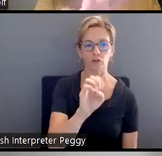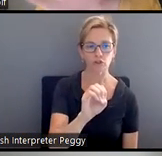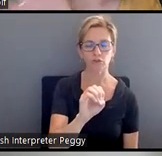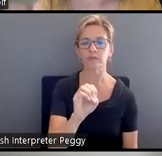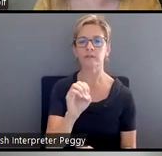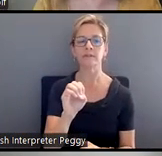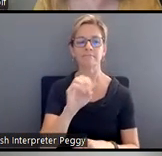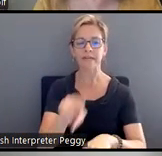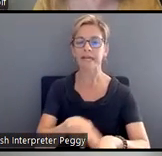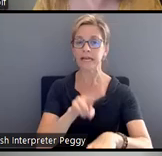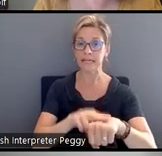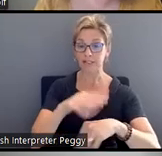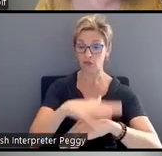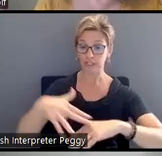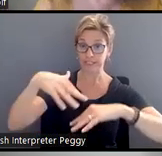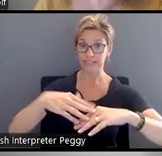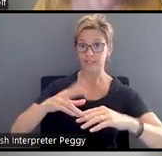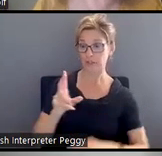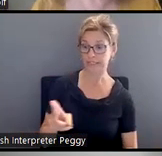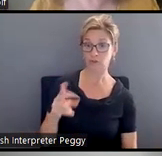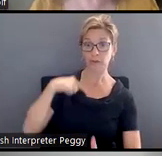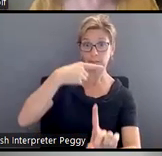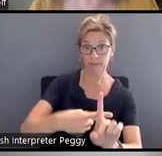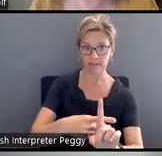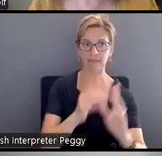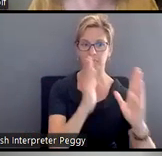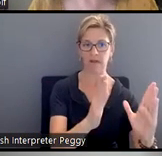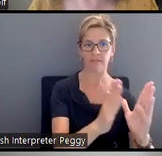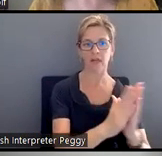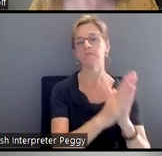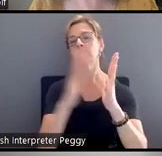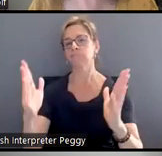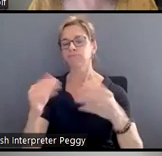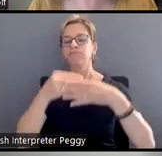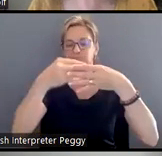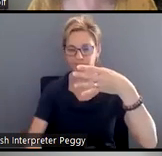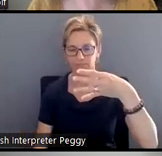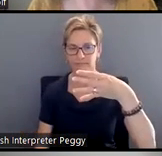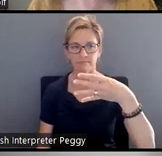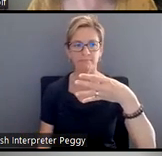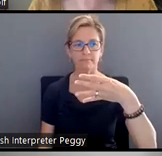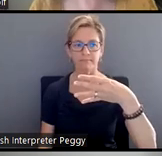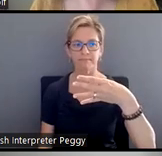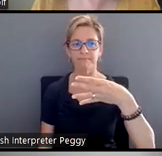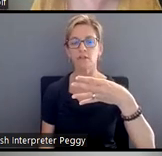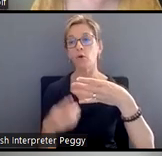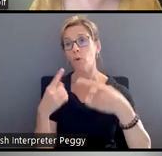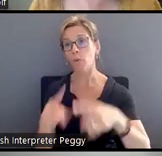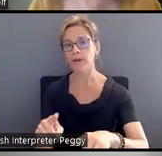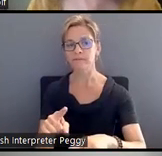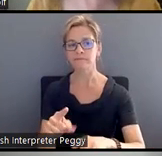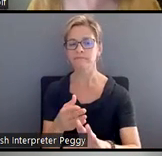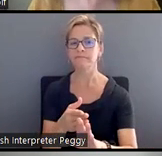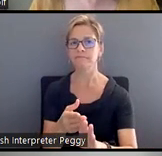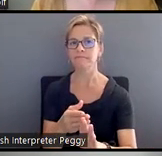the overall plan. And then I would break it down and basically have a sub plan. So if we're doing that, if June, it's